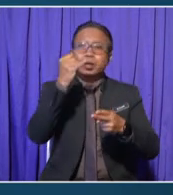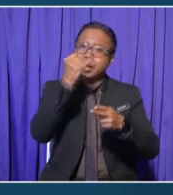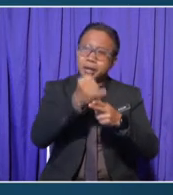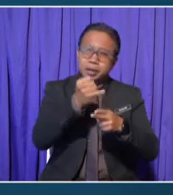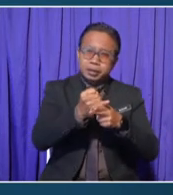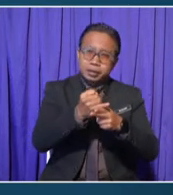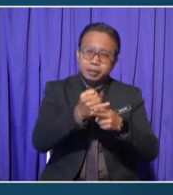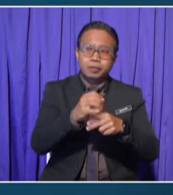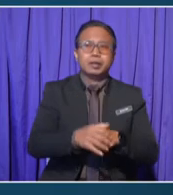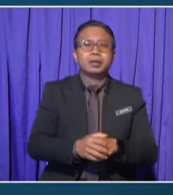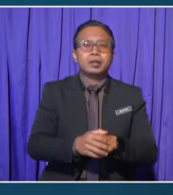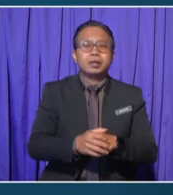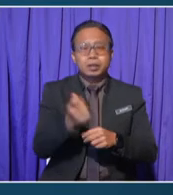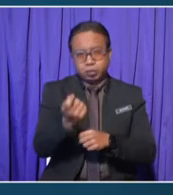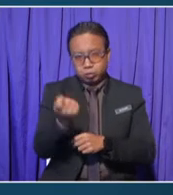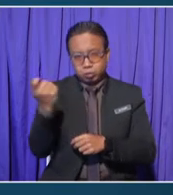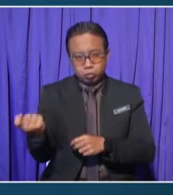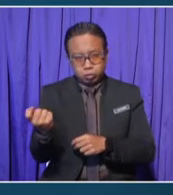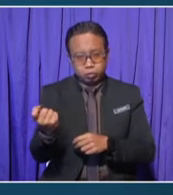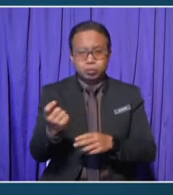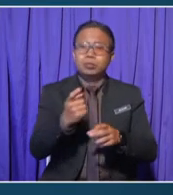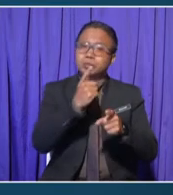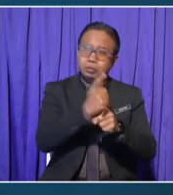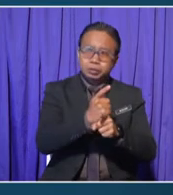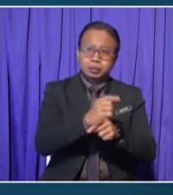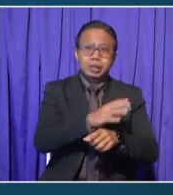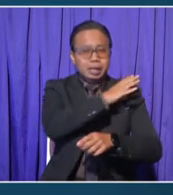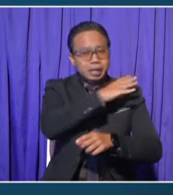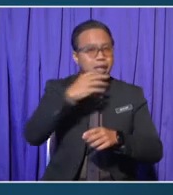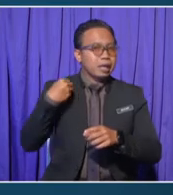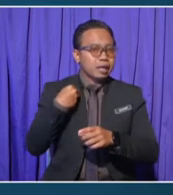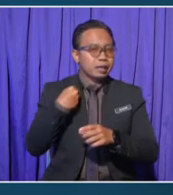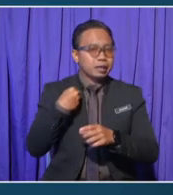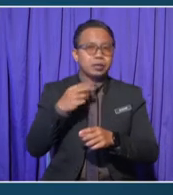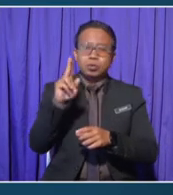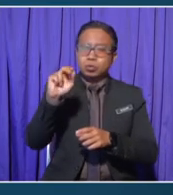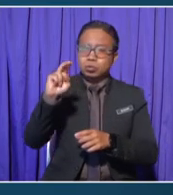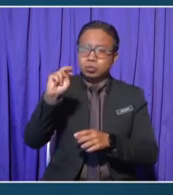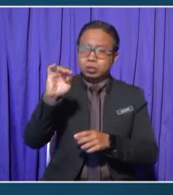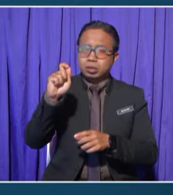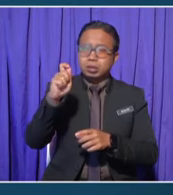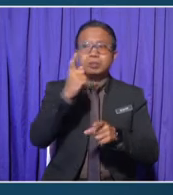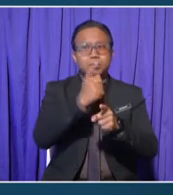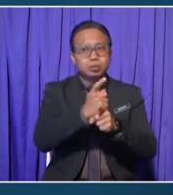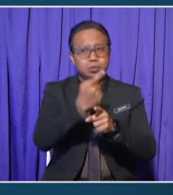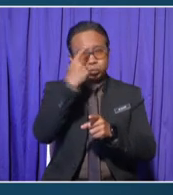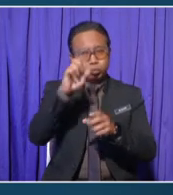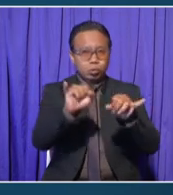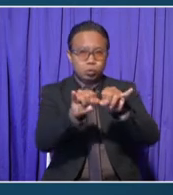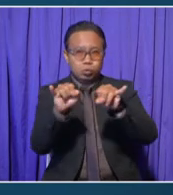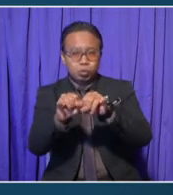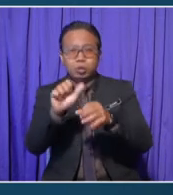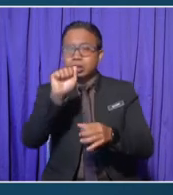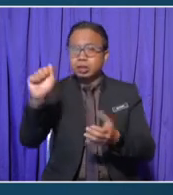1, identify appropriate tools and standard units to measure a